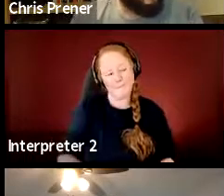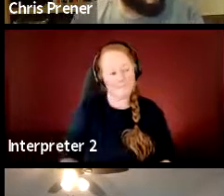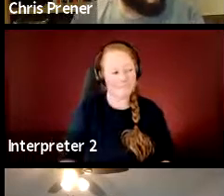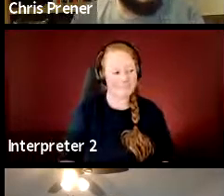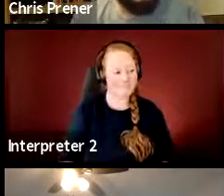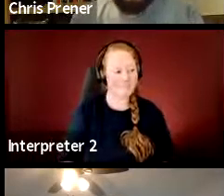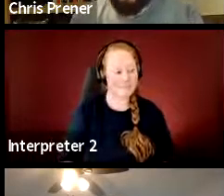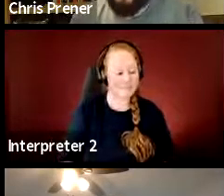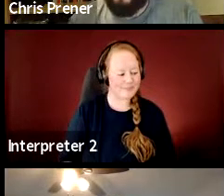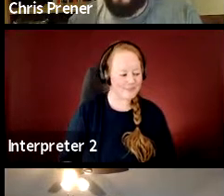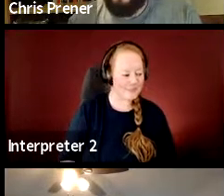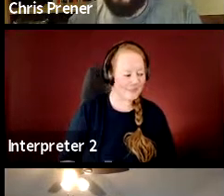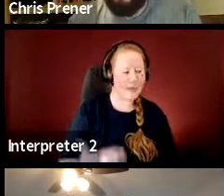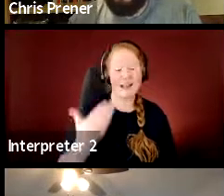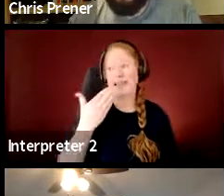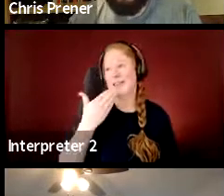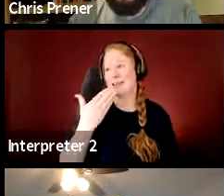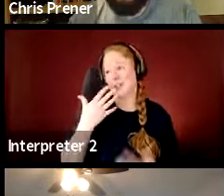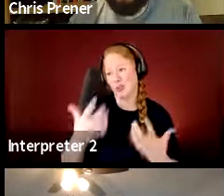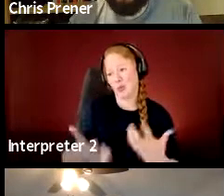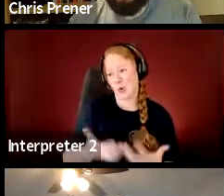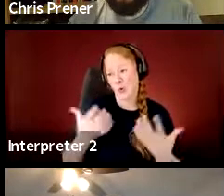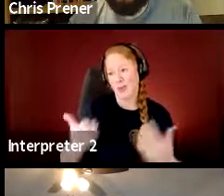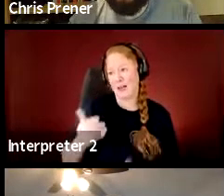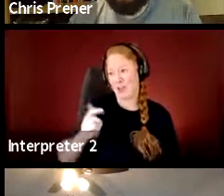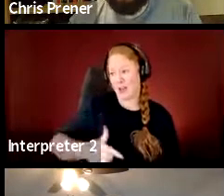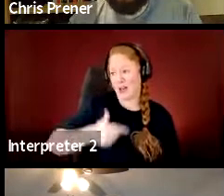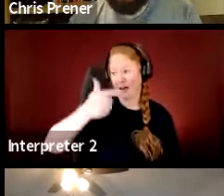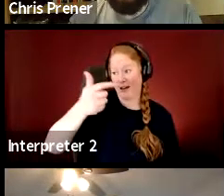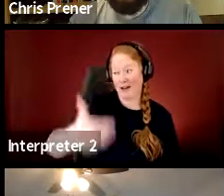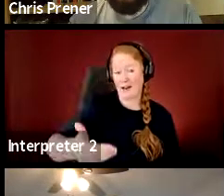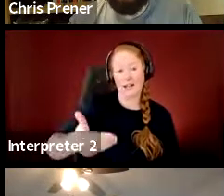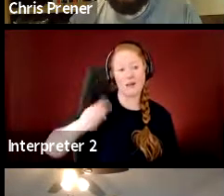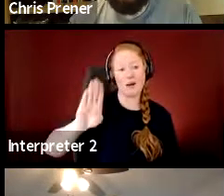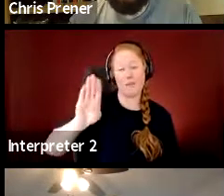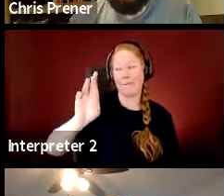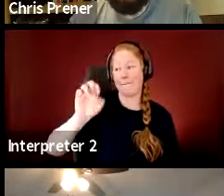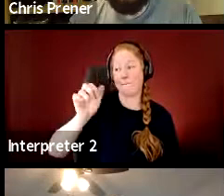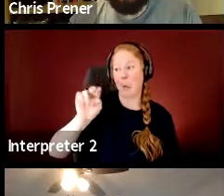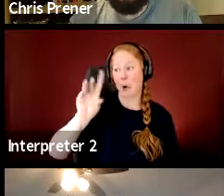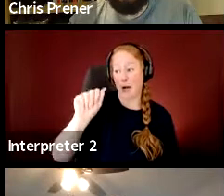Thank you so much. Next is Brenda Mangrum.